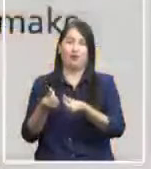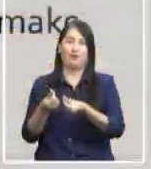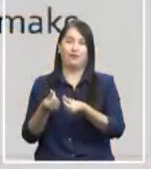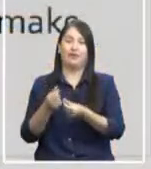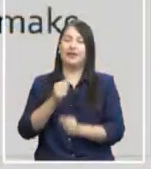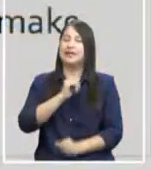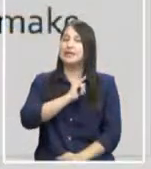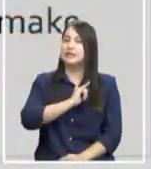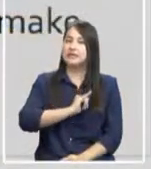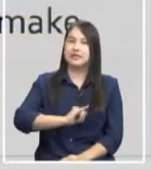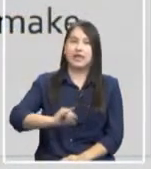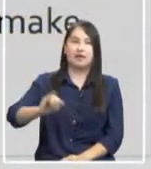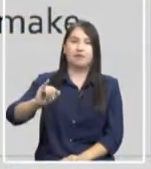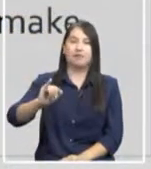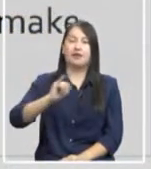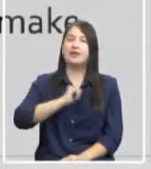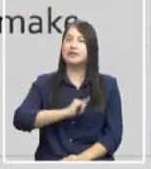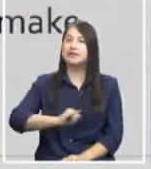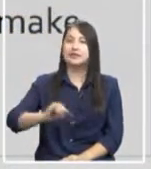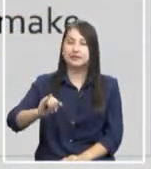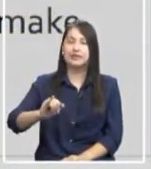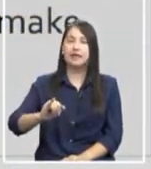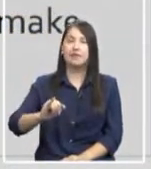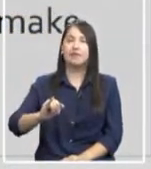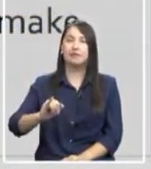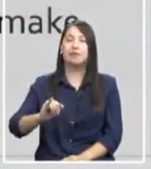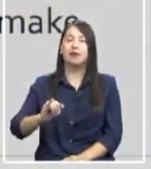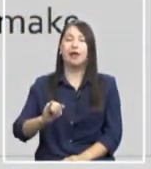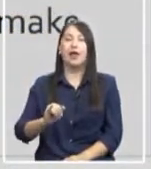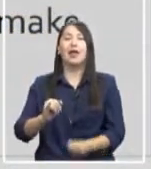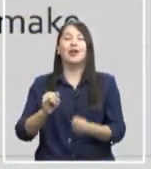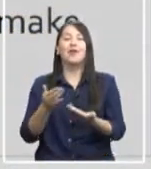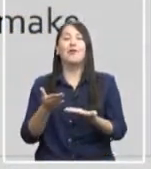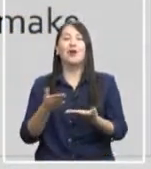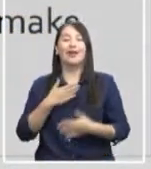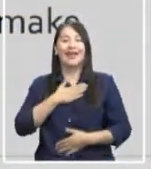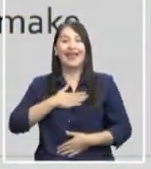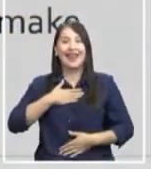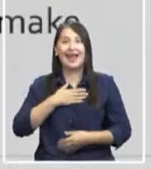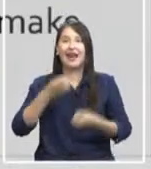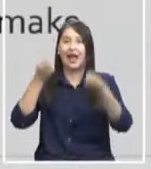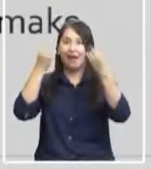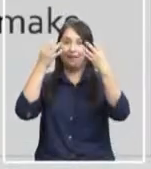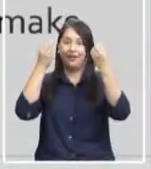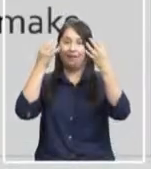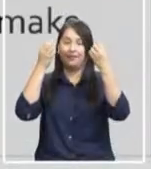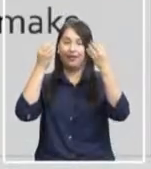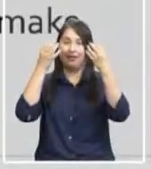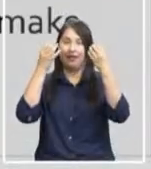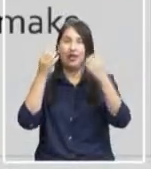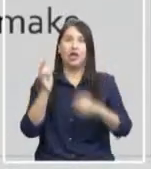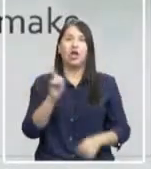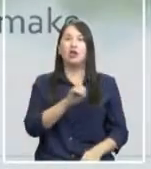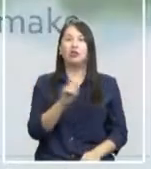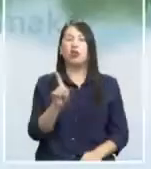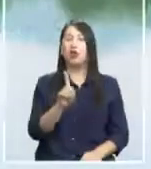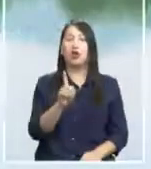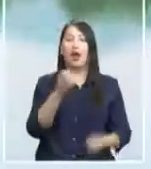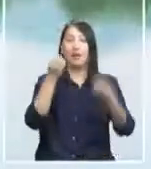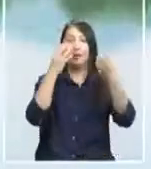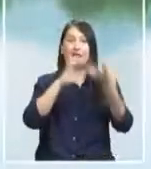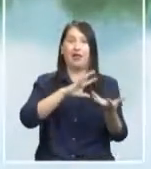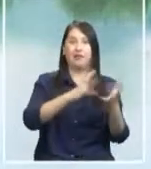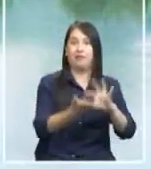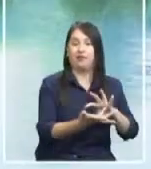learning, hopefully not from disaster alone, but from the daily experiences around the world